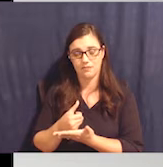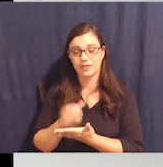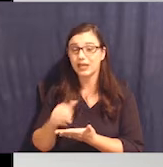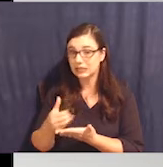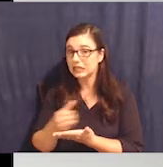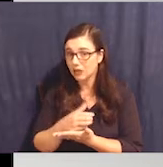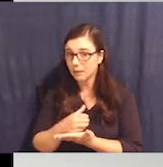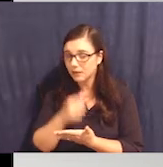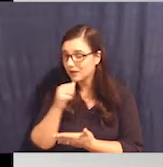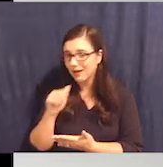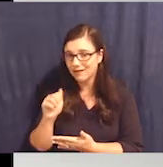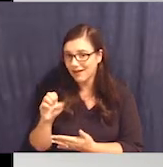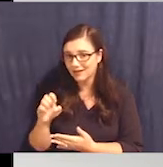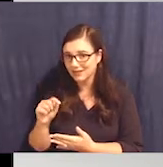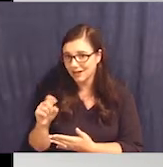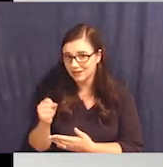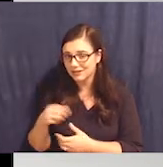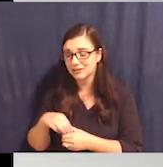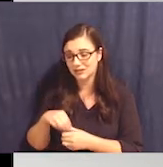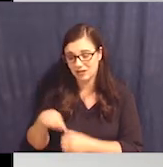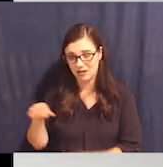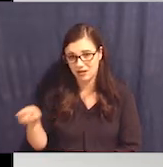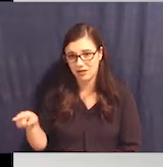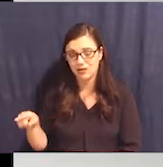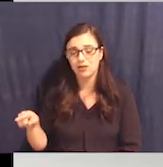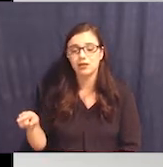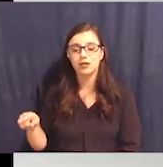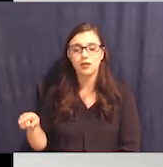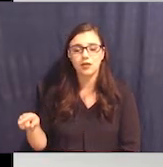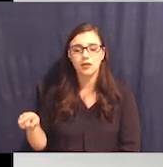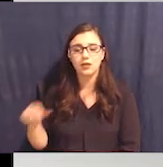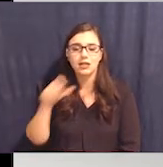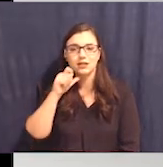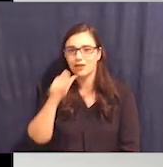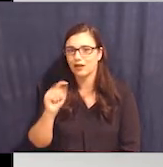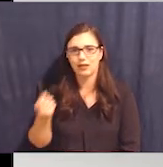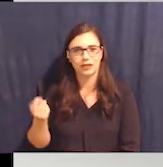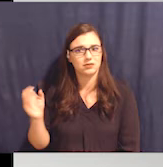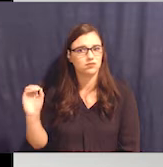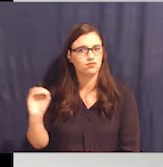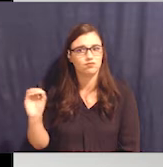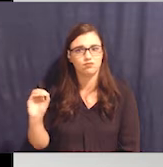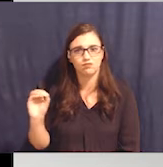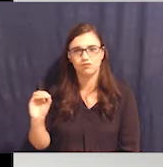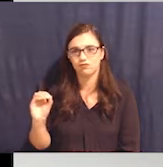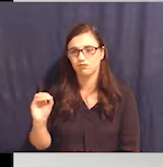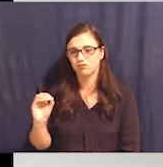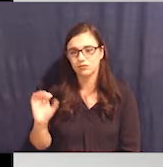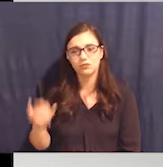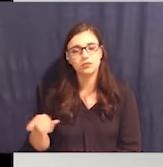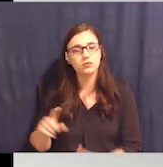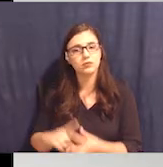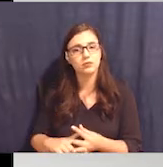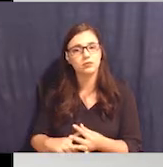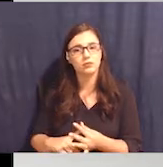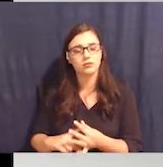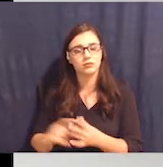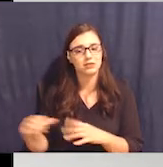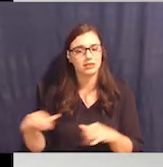income. This is income, not assets, in it that is not taxed at all. It's subject